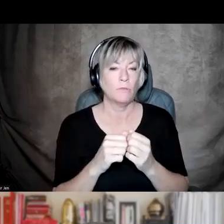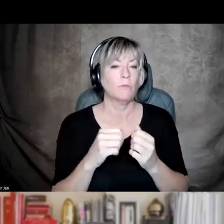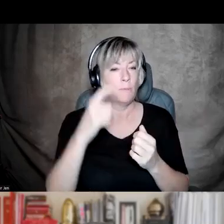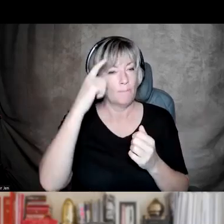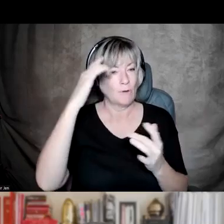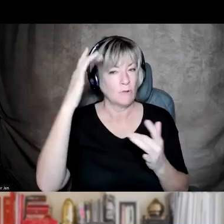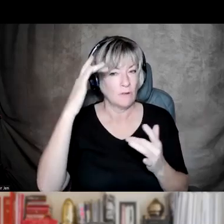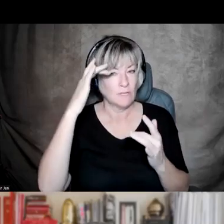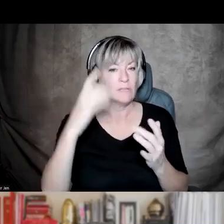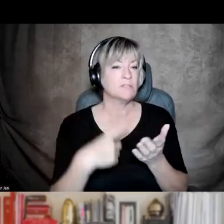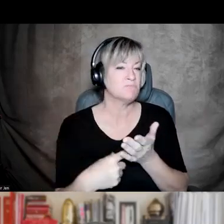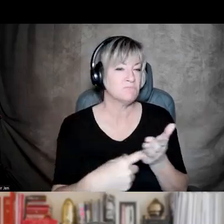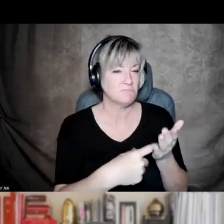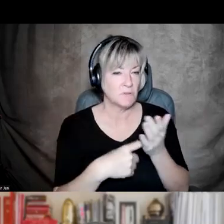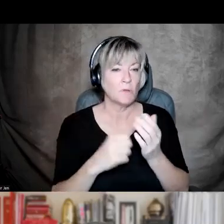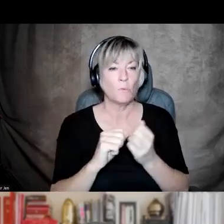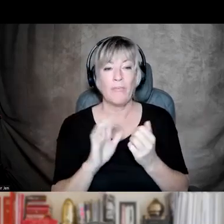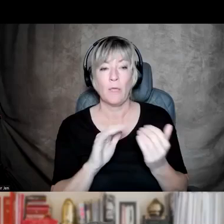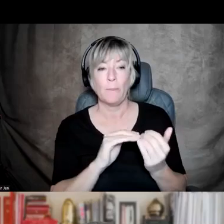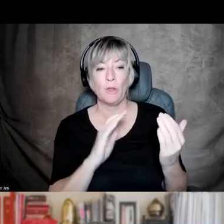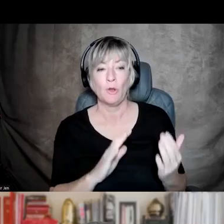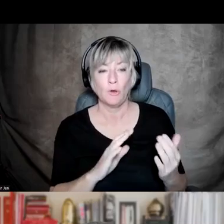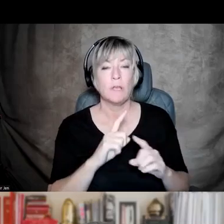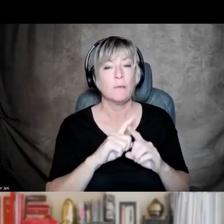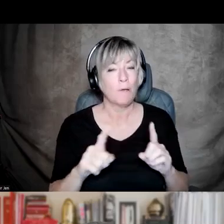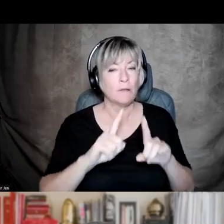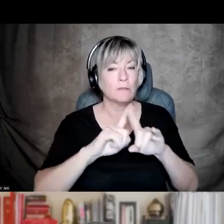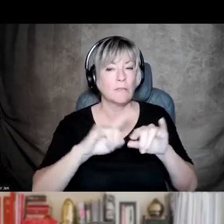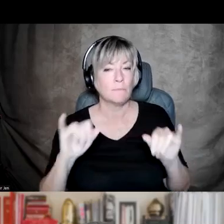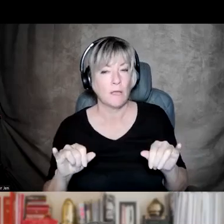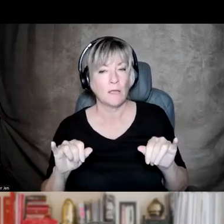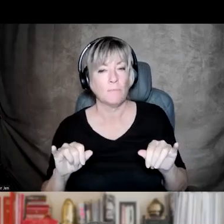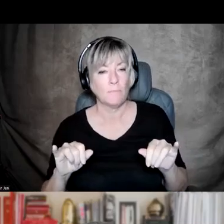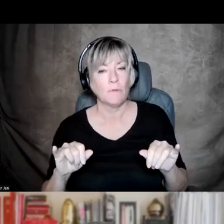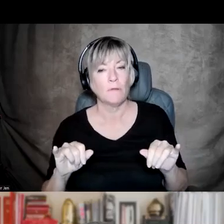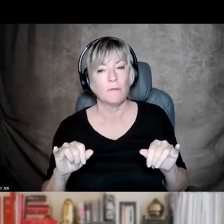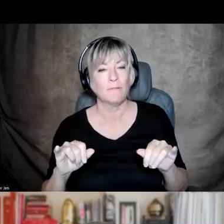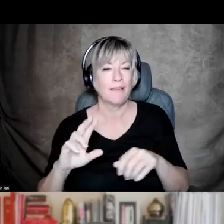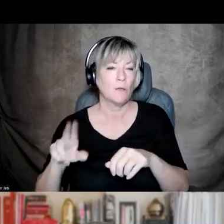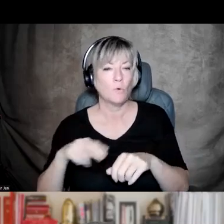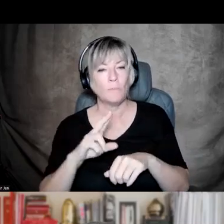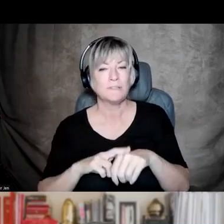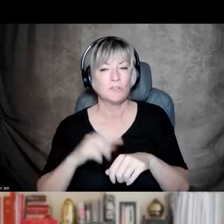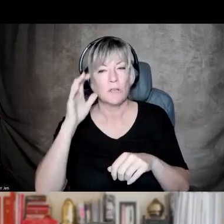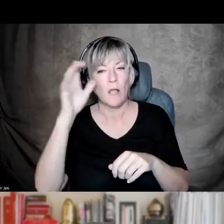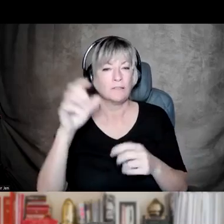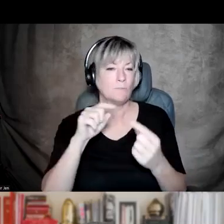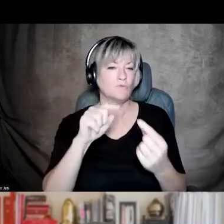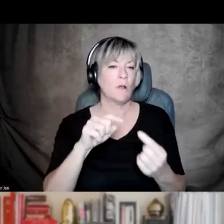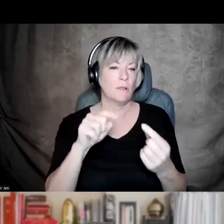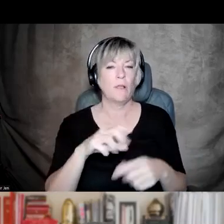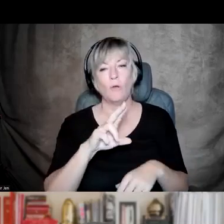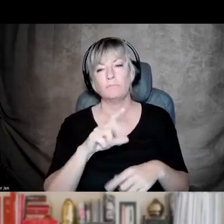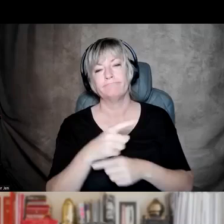illness and open about talking about that with their peers. But I think that at the same time, that's come with almost this normalization of the idea of struggling, this attitude